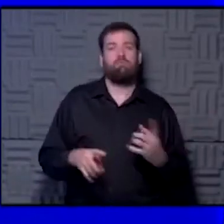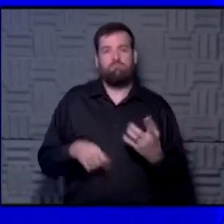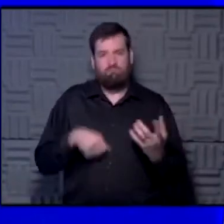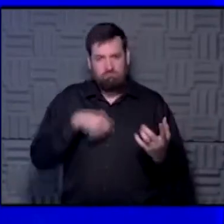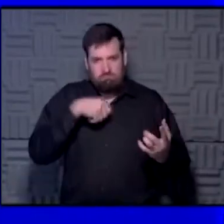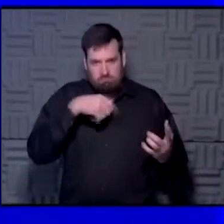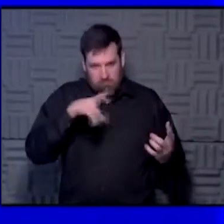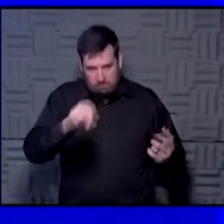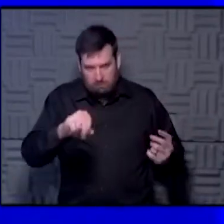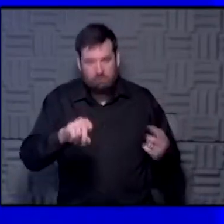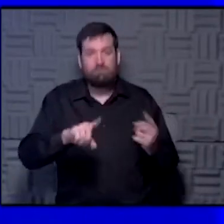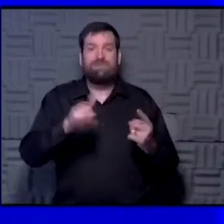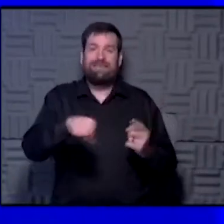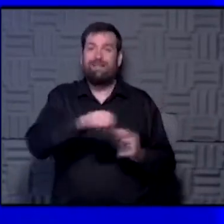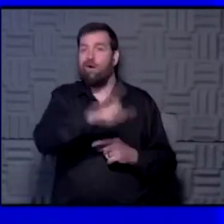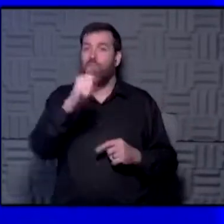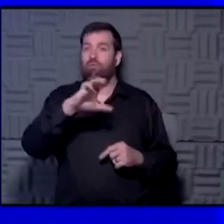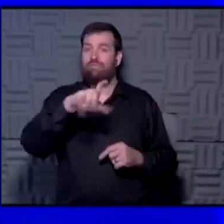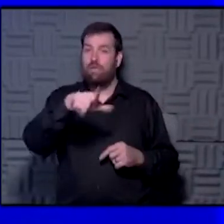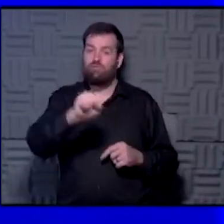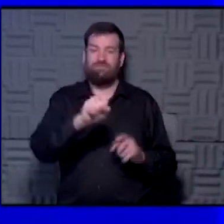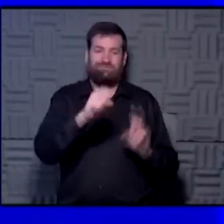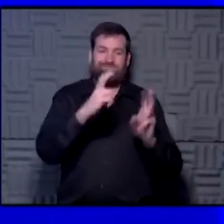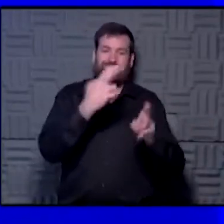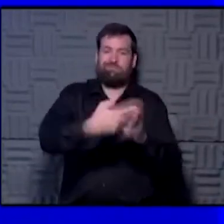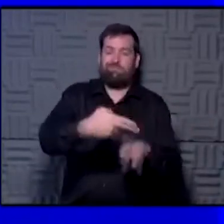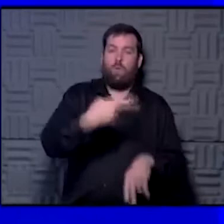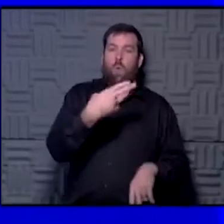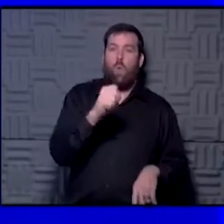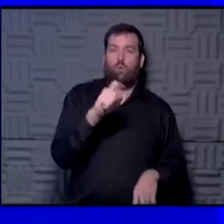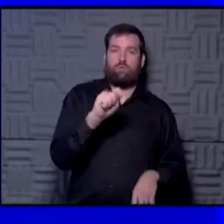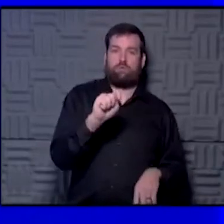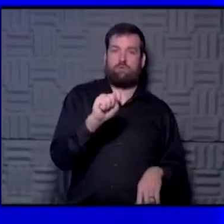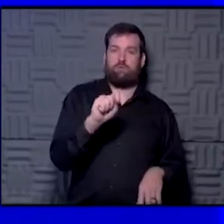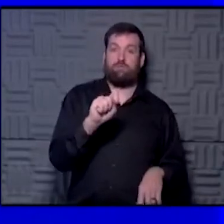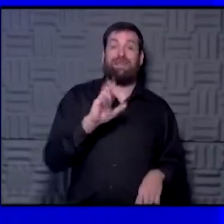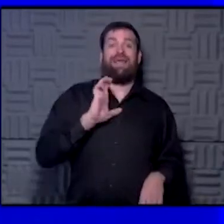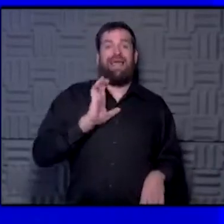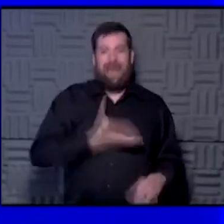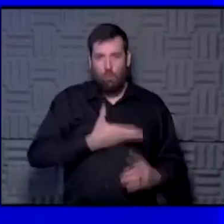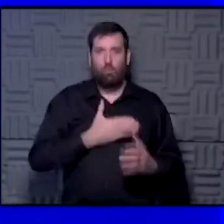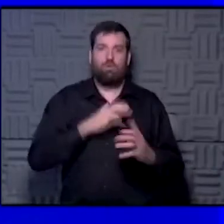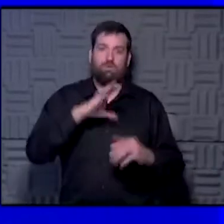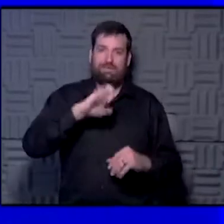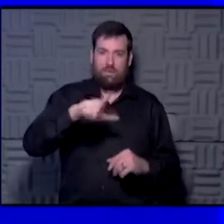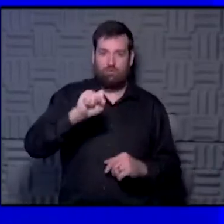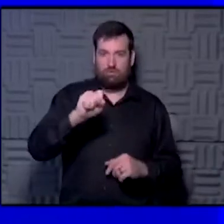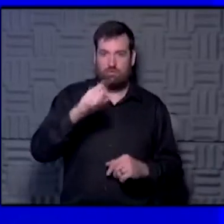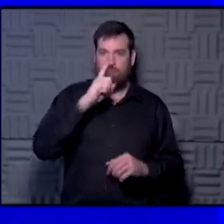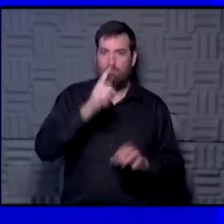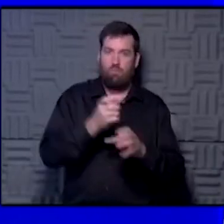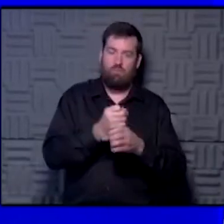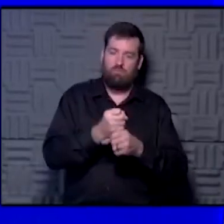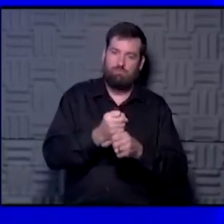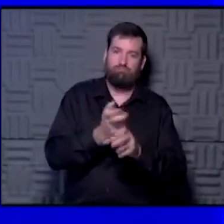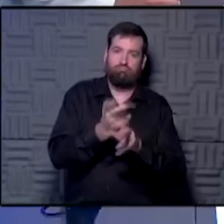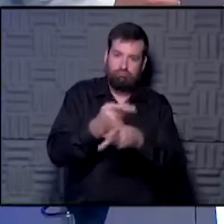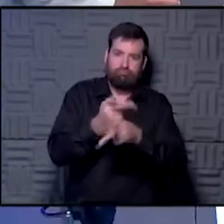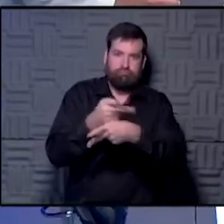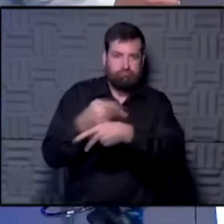other cells, particularly host cells like us, our cells, to really reproduce and cause